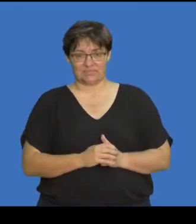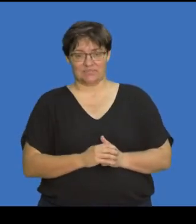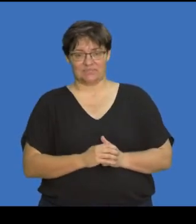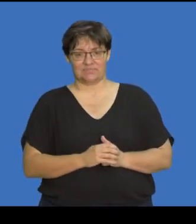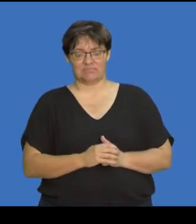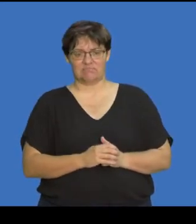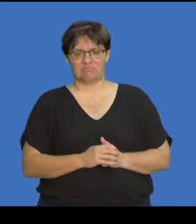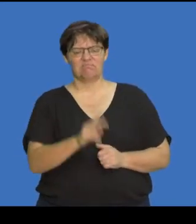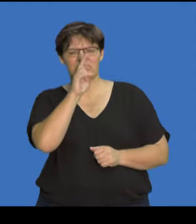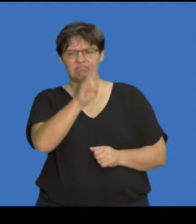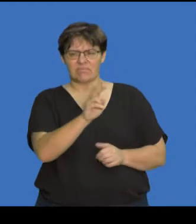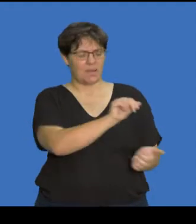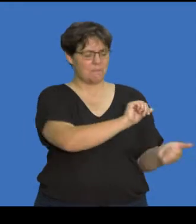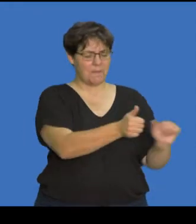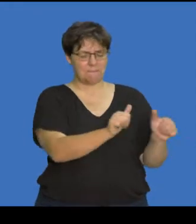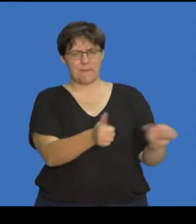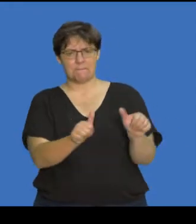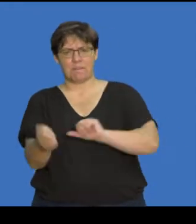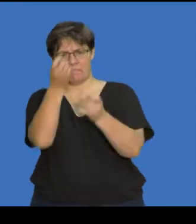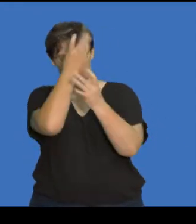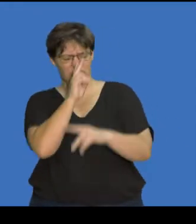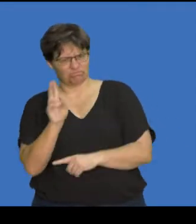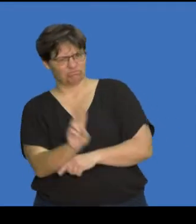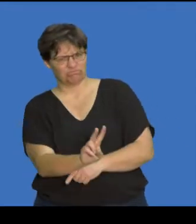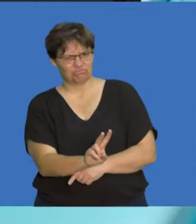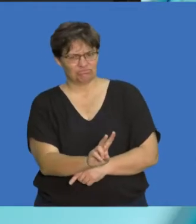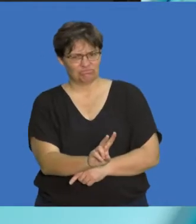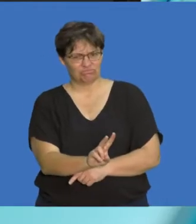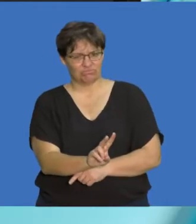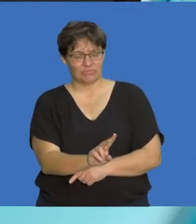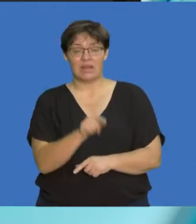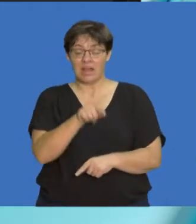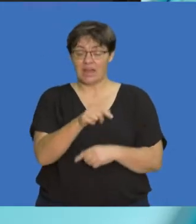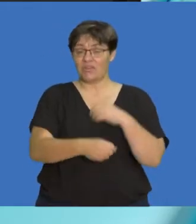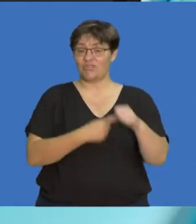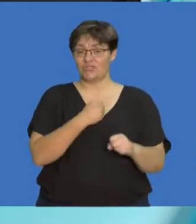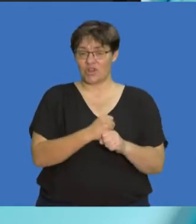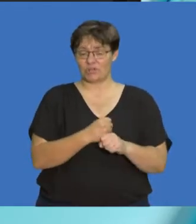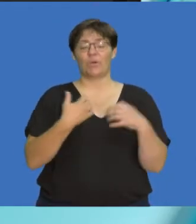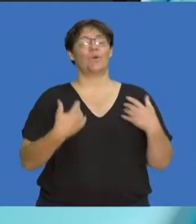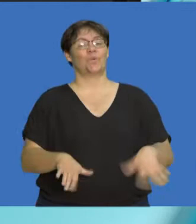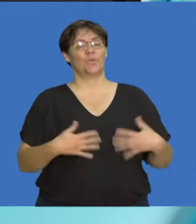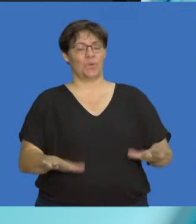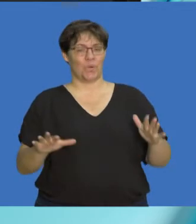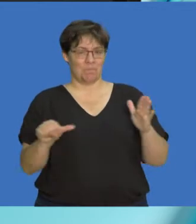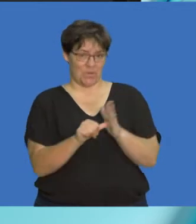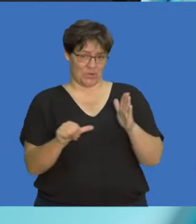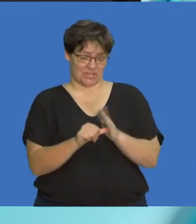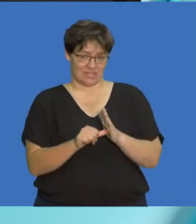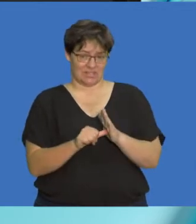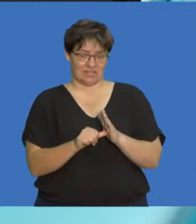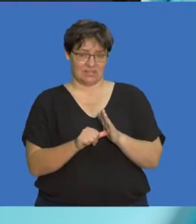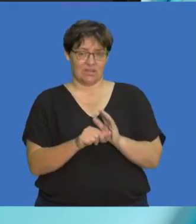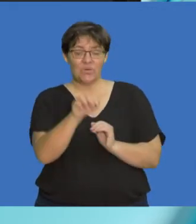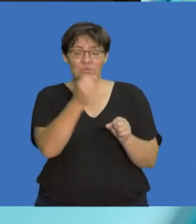Look at the flow of information. And this here is imperative. It's important that